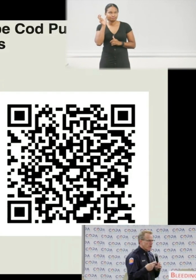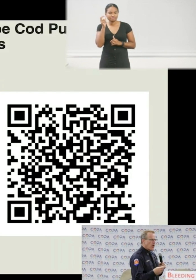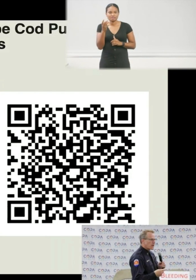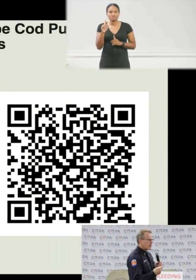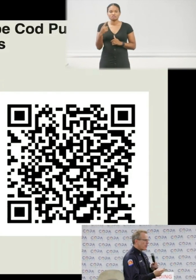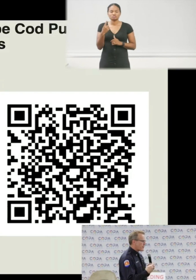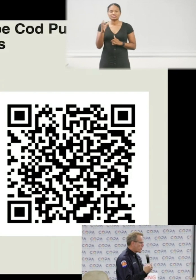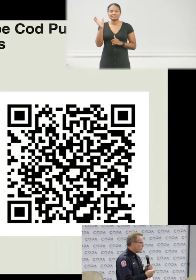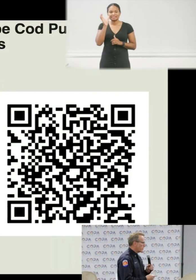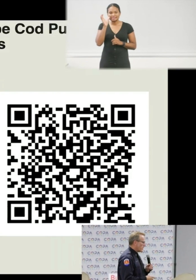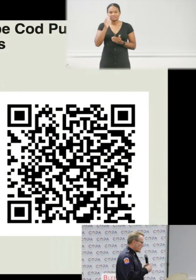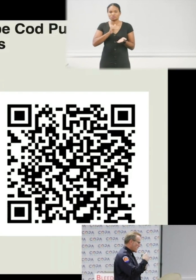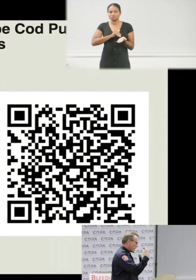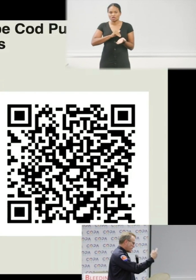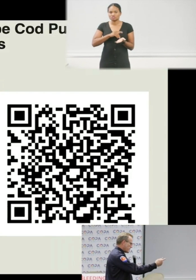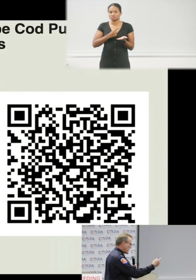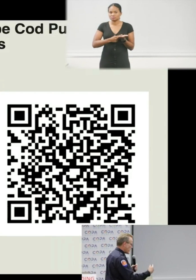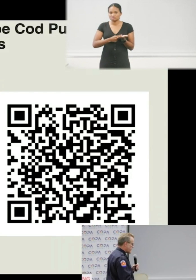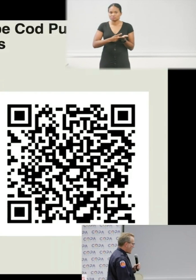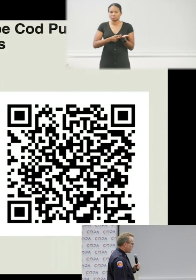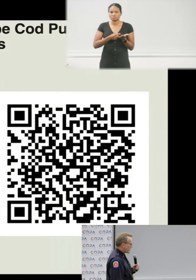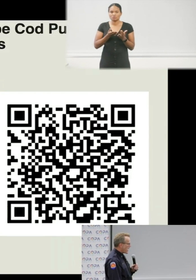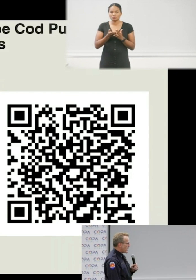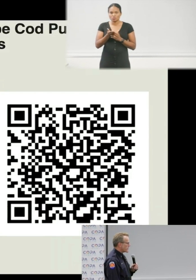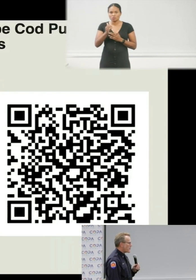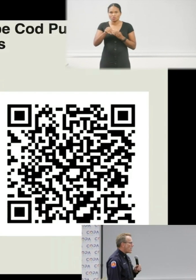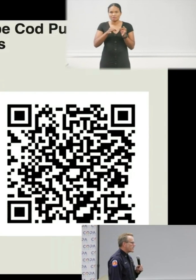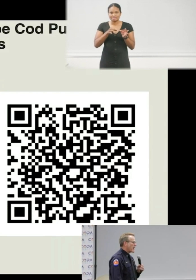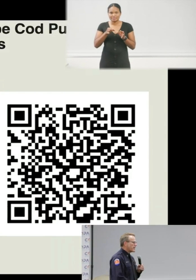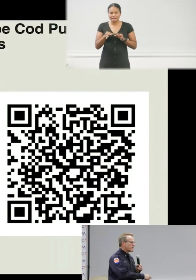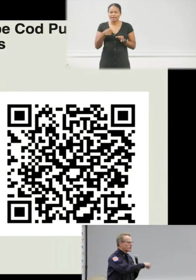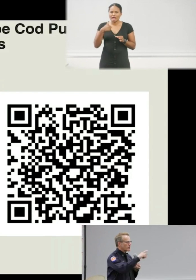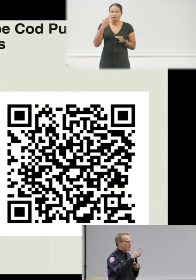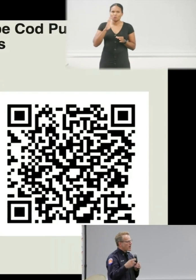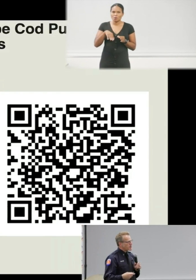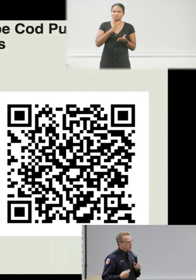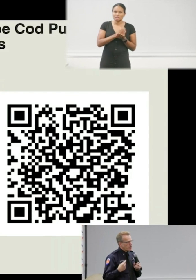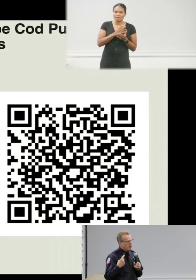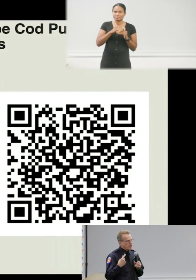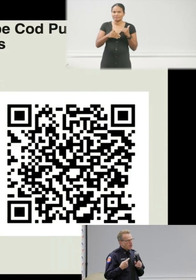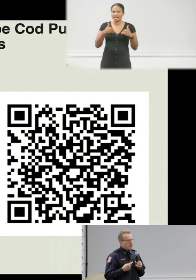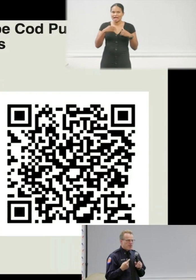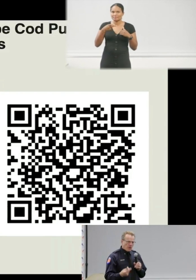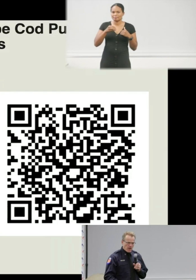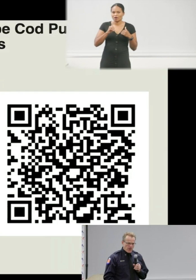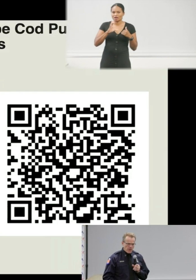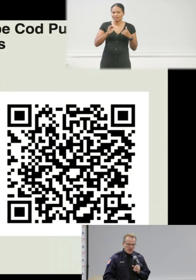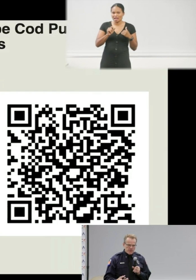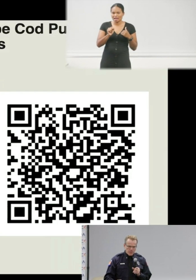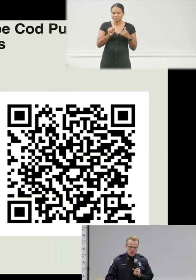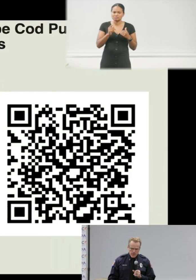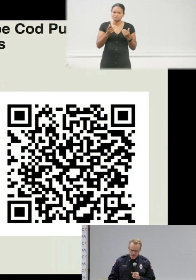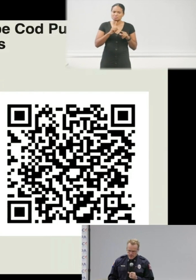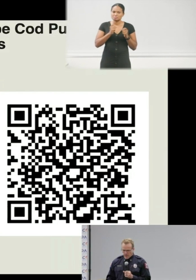docs talk through. I know that Stop the Bleed has a podcast. There's a lot of different people on there that